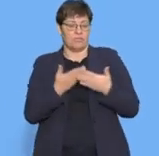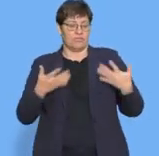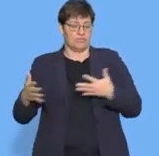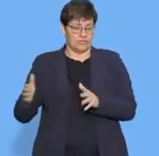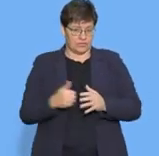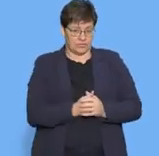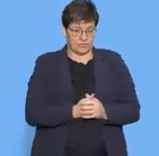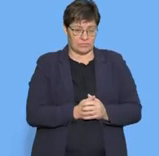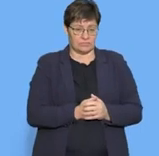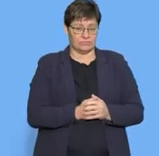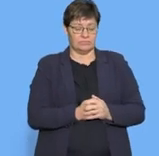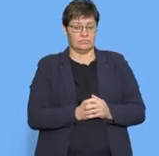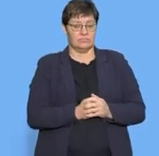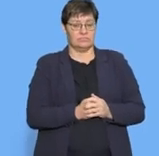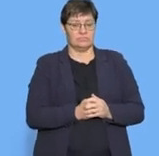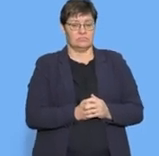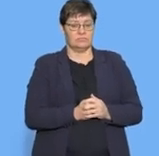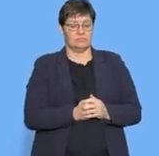proof.